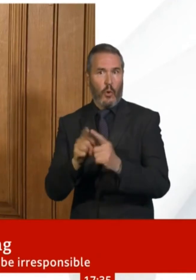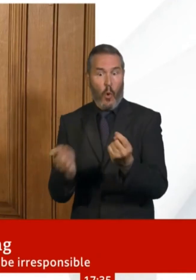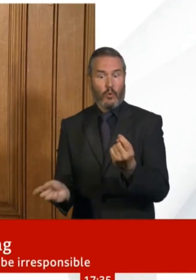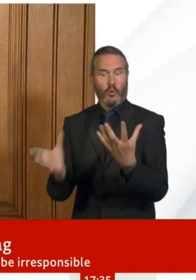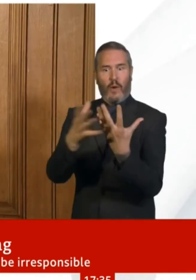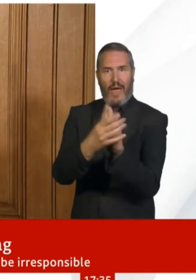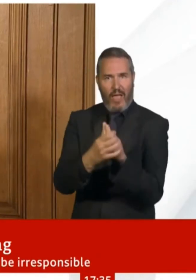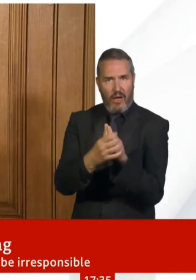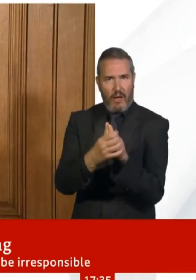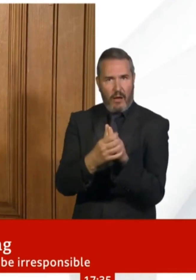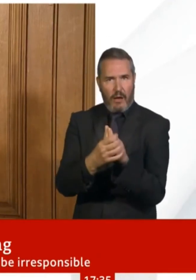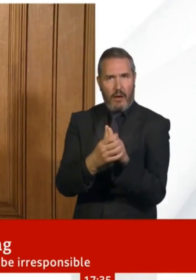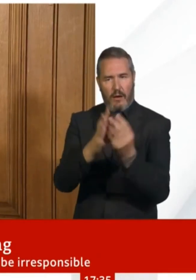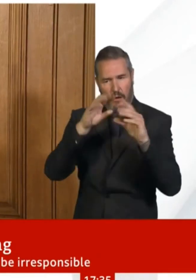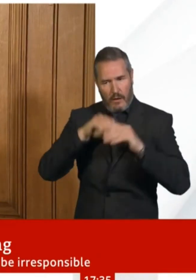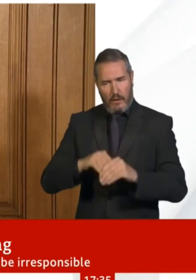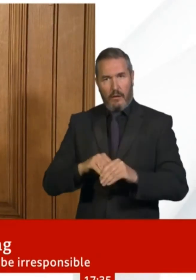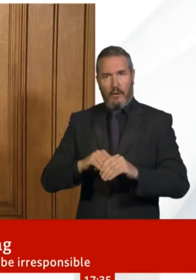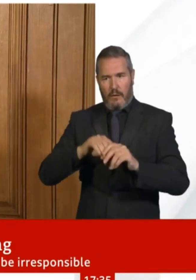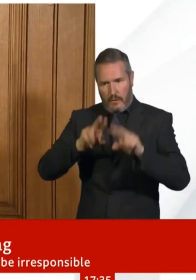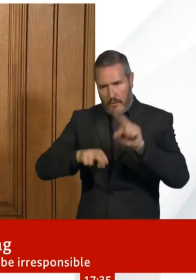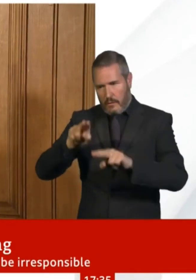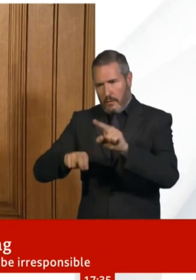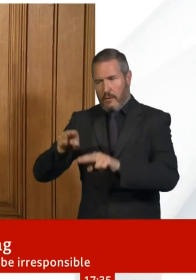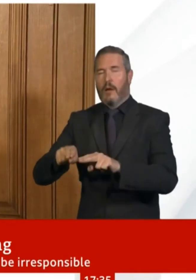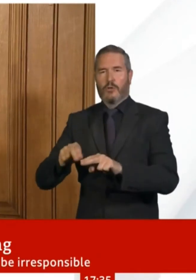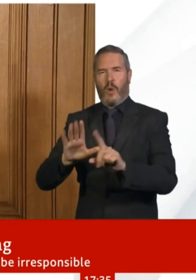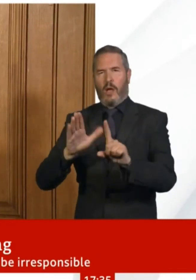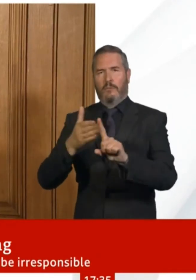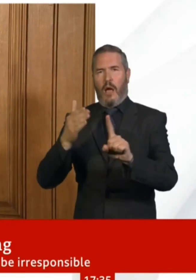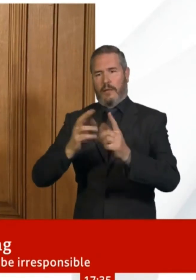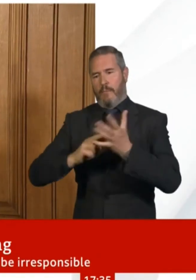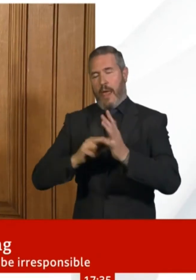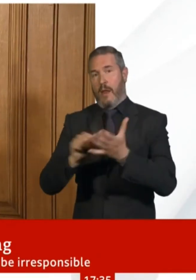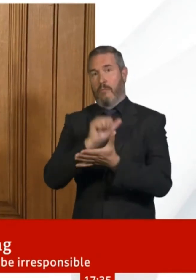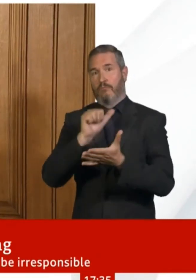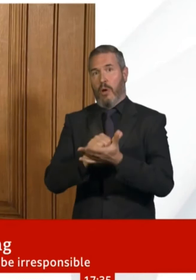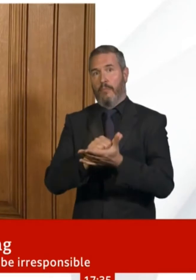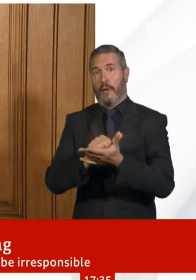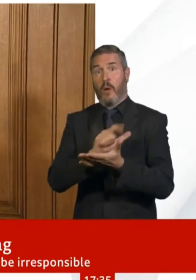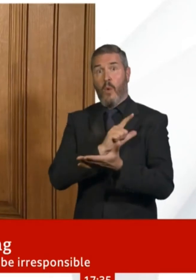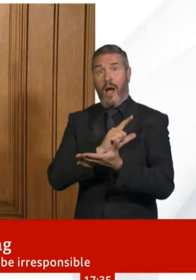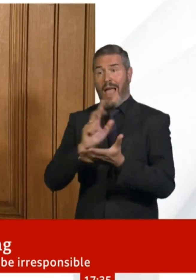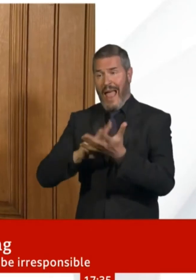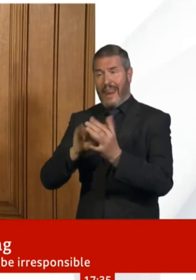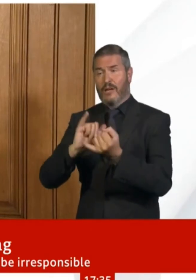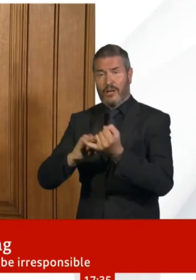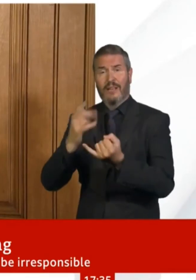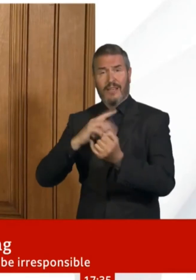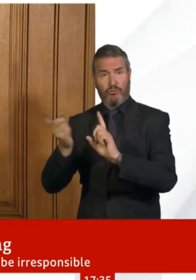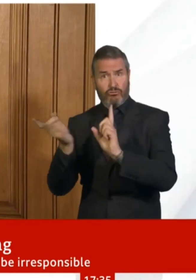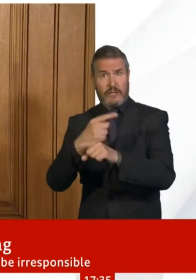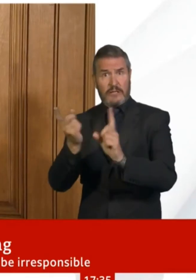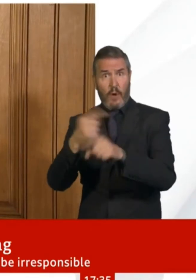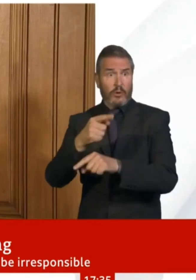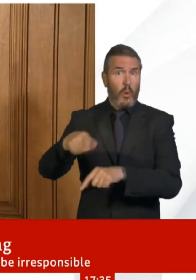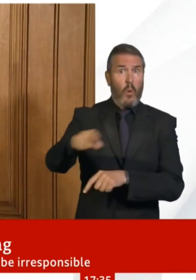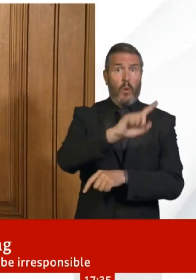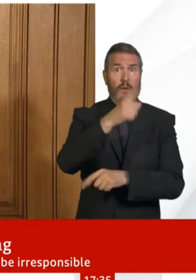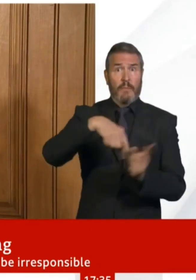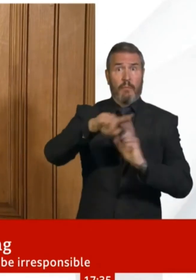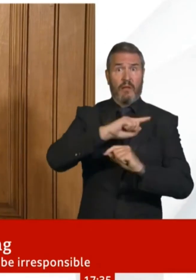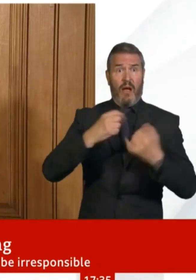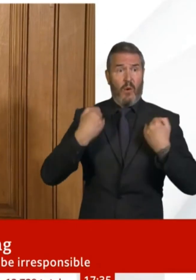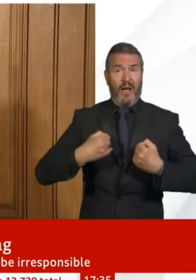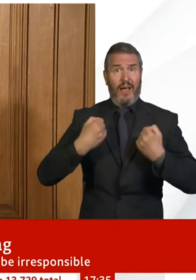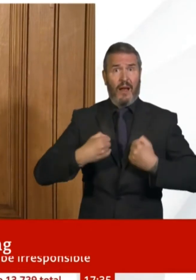much less targeted approach, and one that didn't allow the NHS to respond properly to all these other indirect causes. And this is